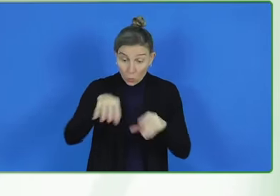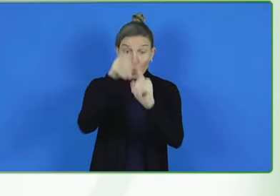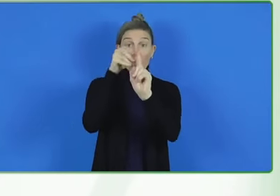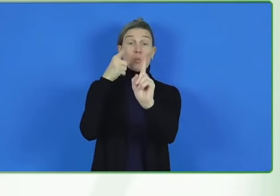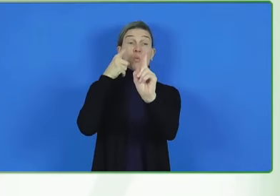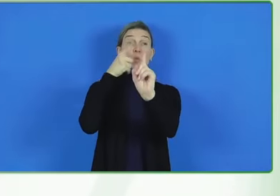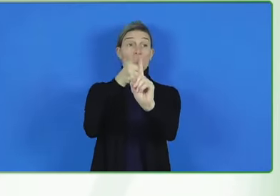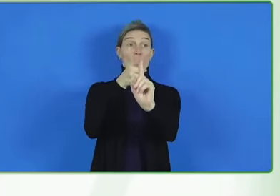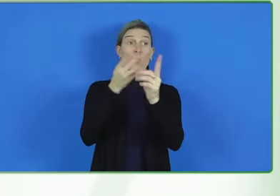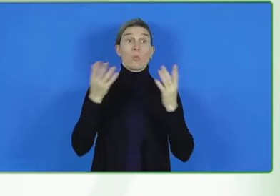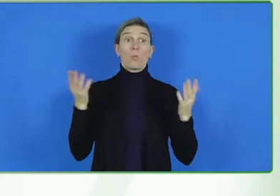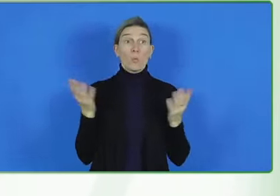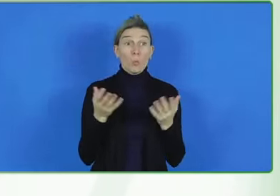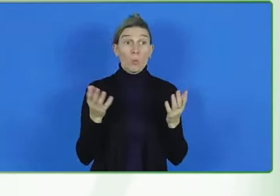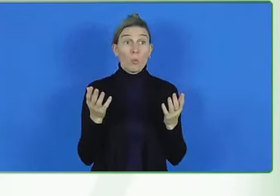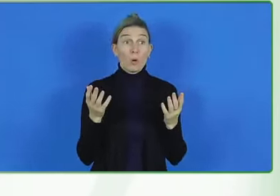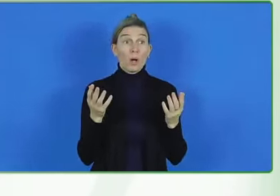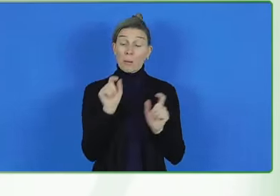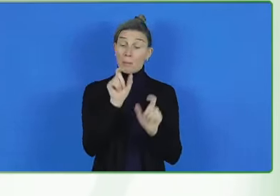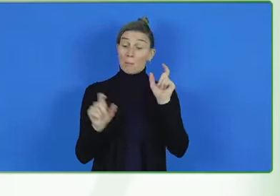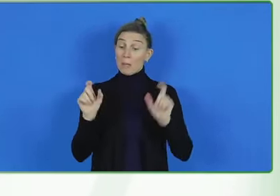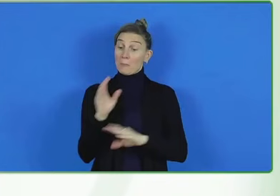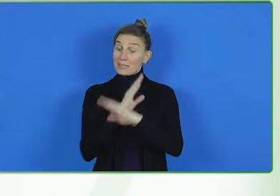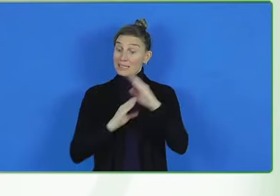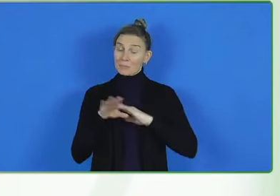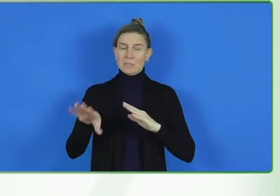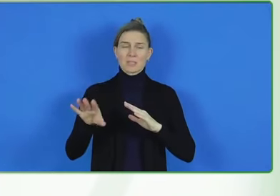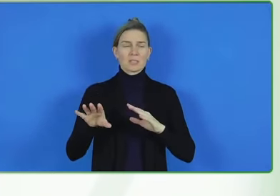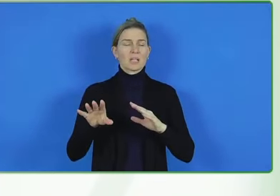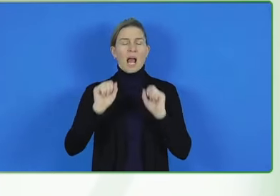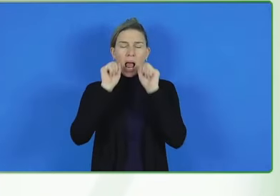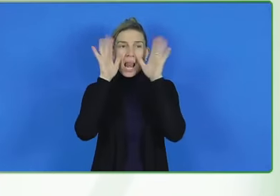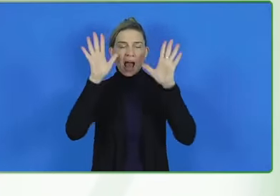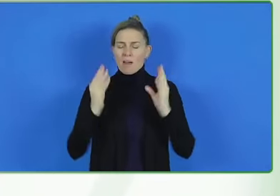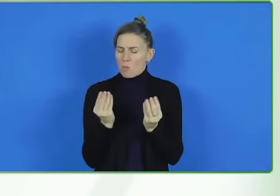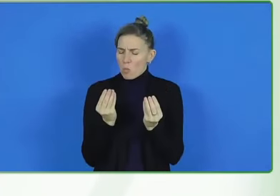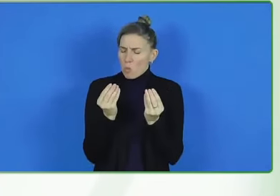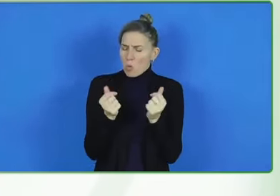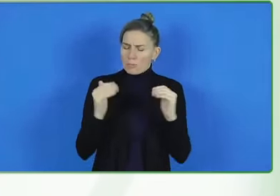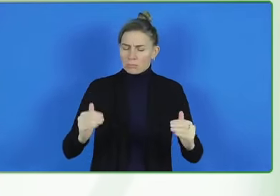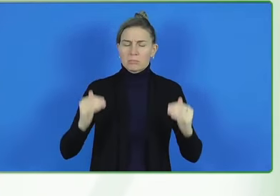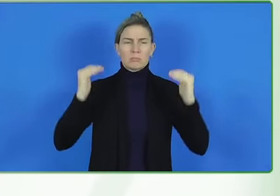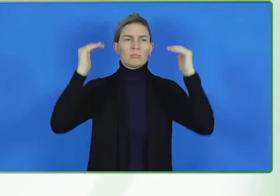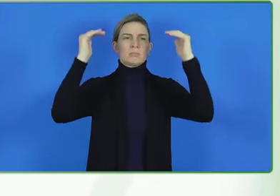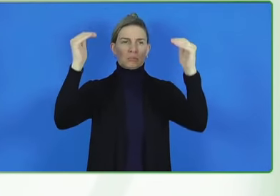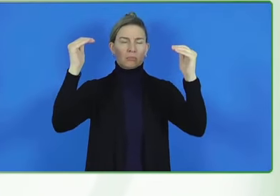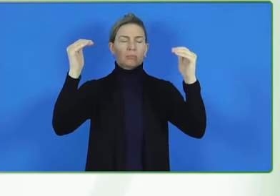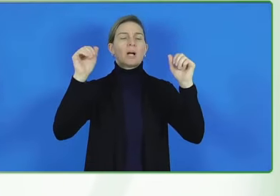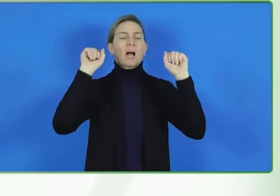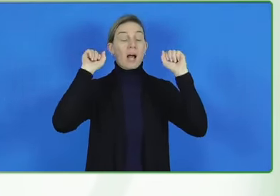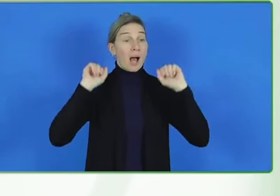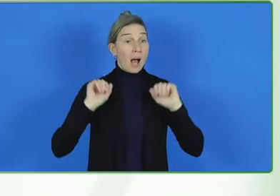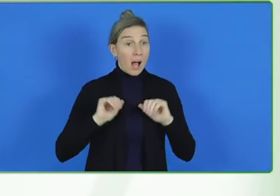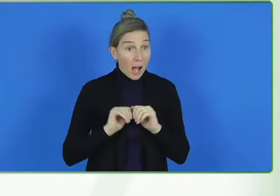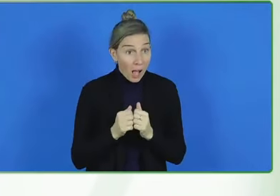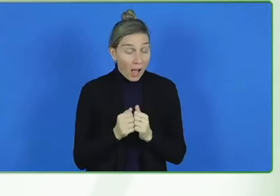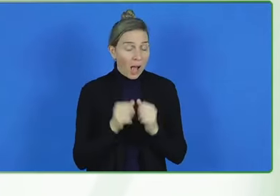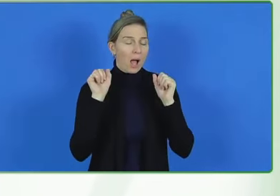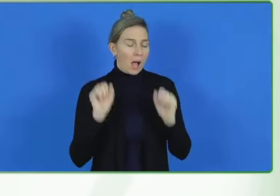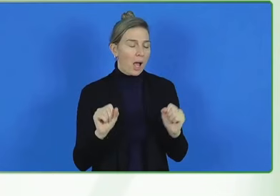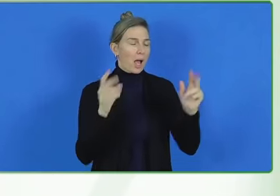quality of life of people with disabilities through universal accessibility in services, physical